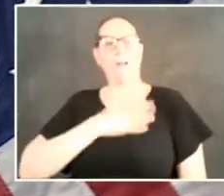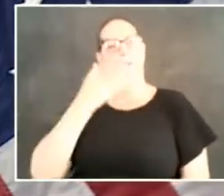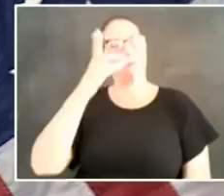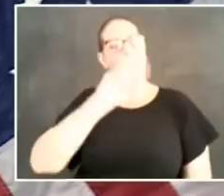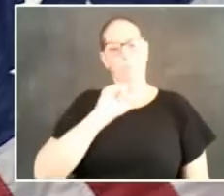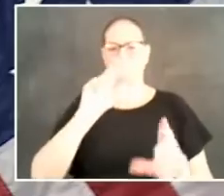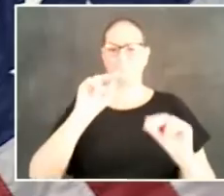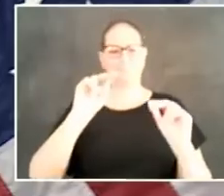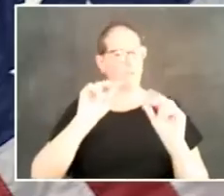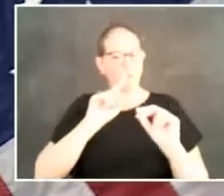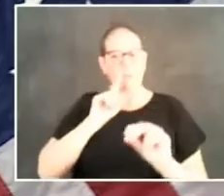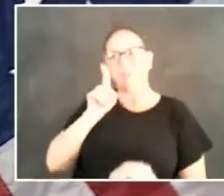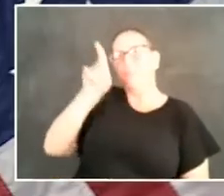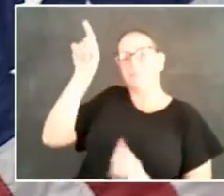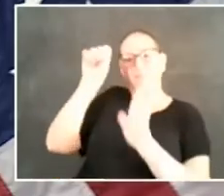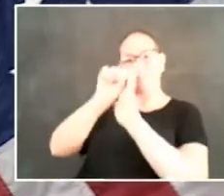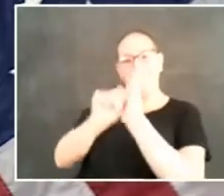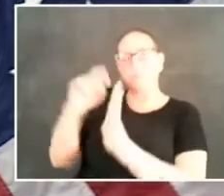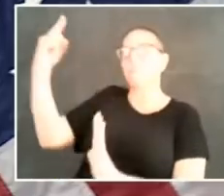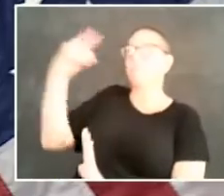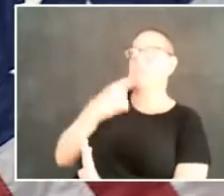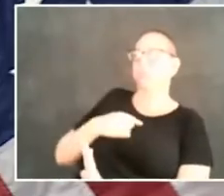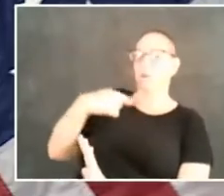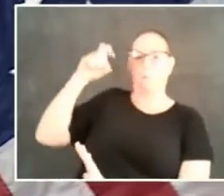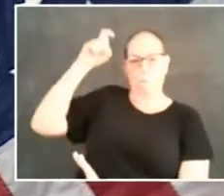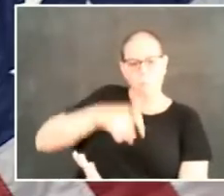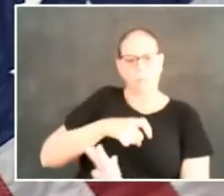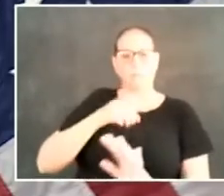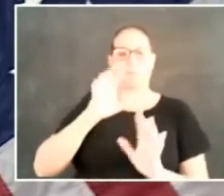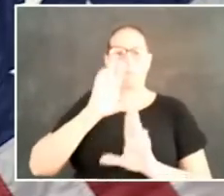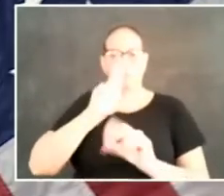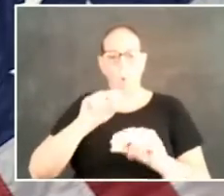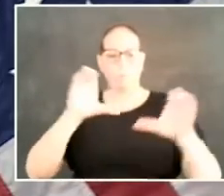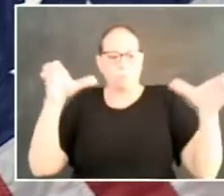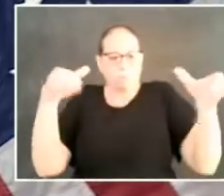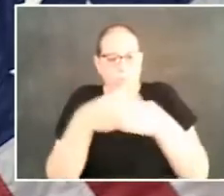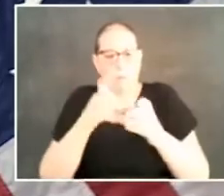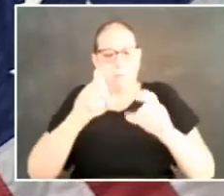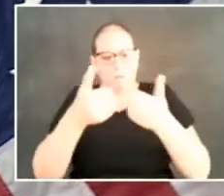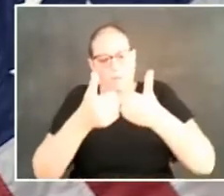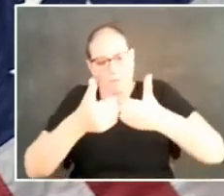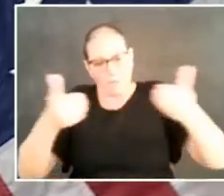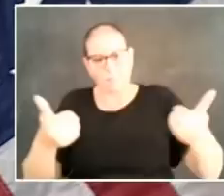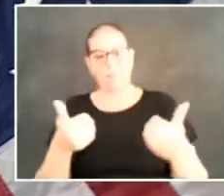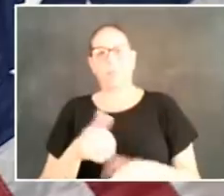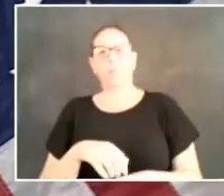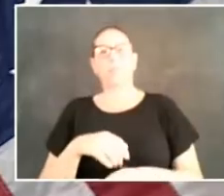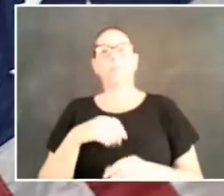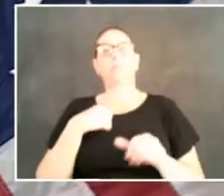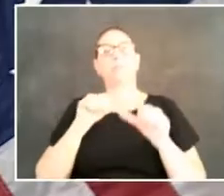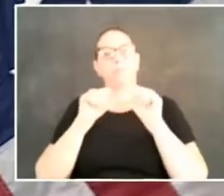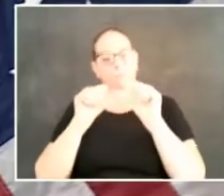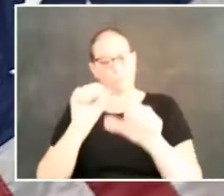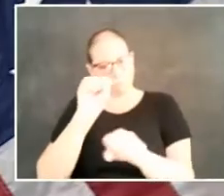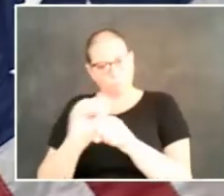happens across the city. And we continue to urge New Yorkers to work with us in this. And the last thing we want